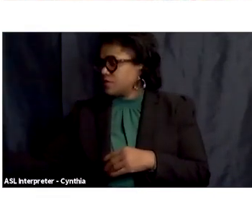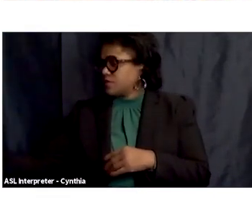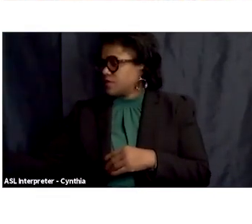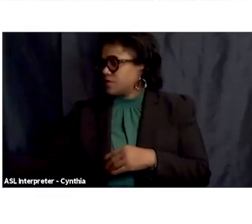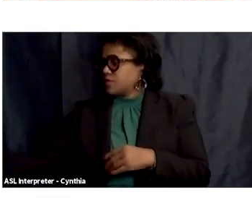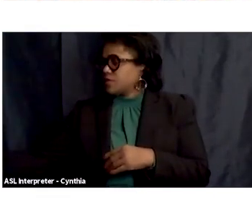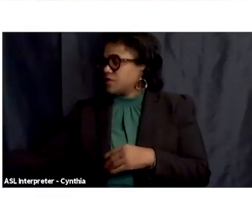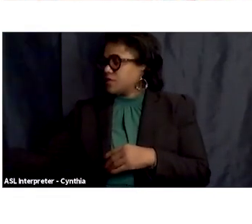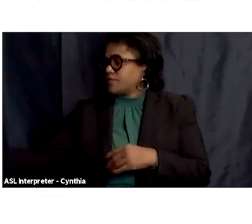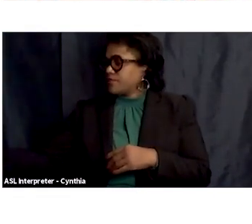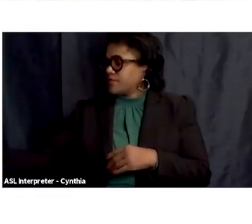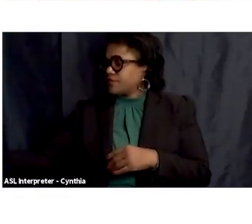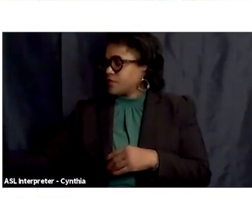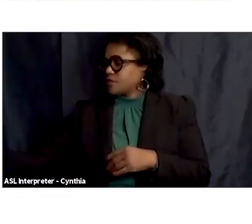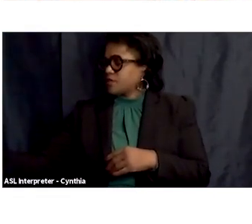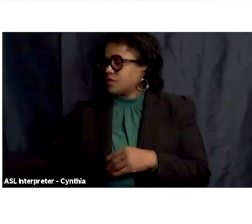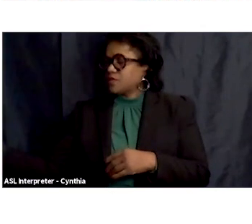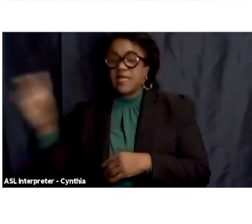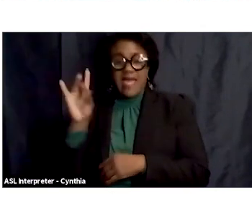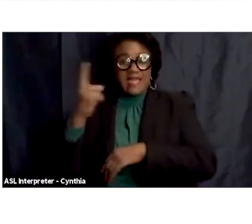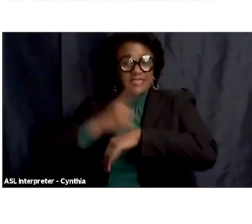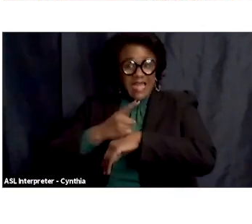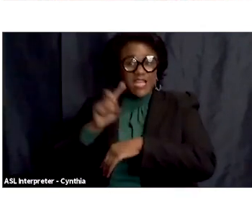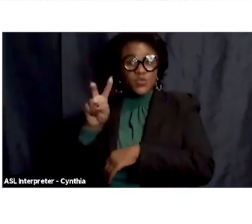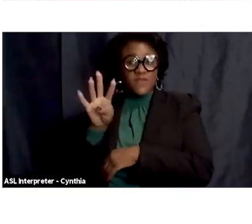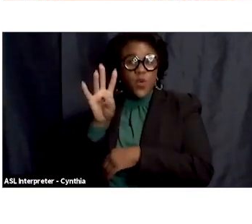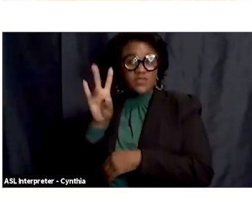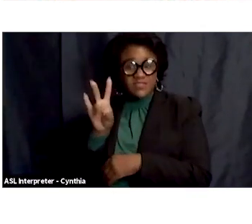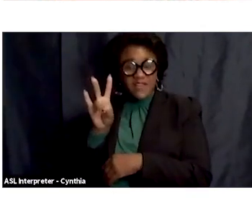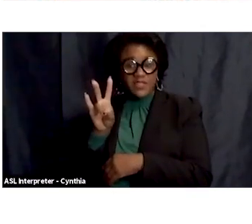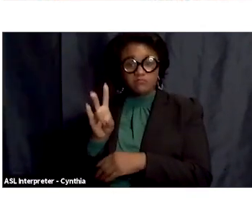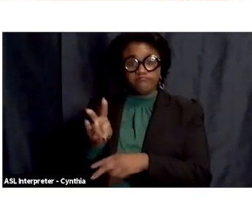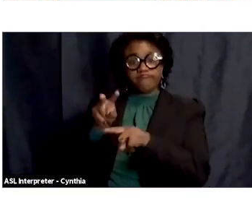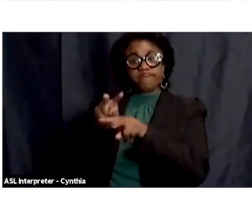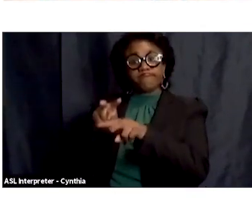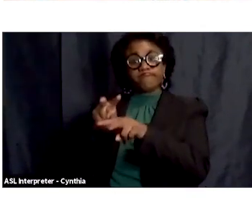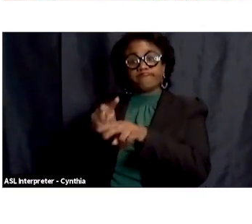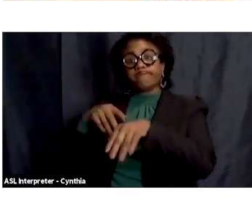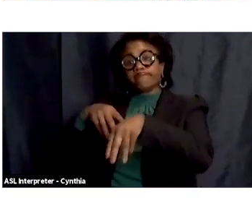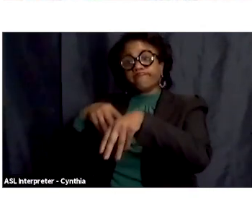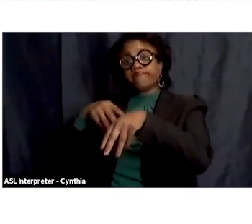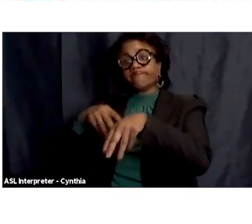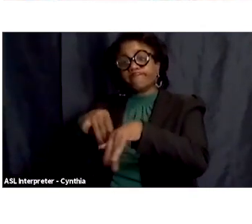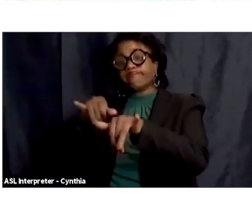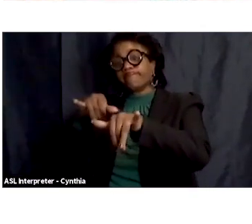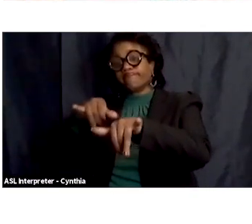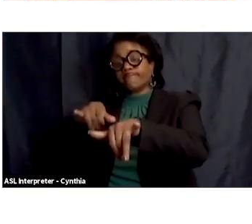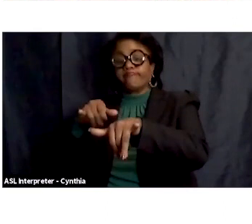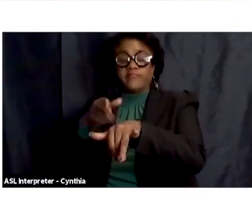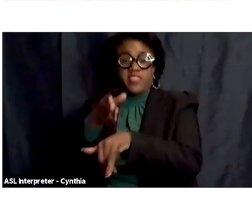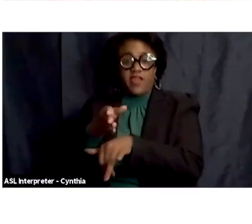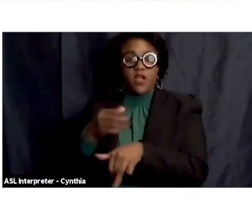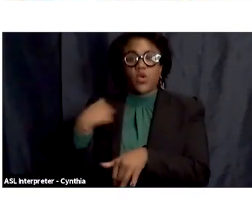8-day, 24/7 vigil outside of this jail. We provided a lot of moral support. We did